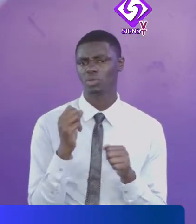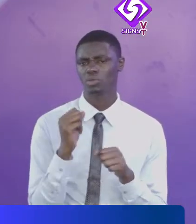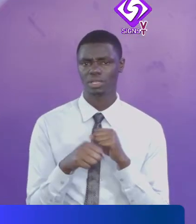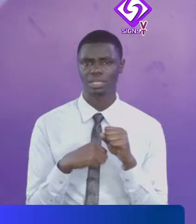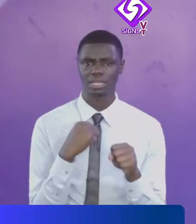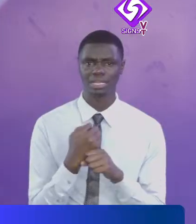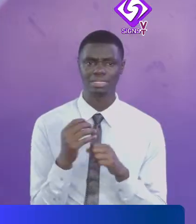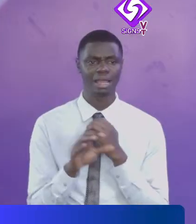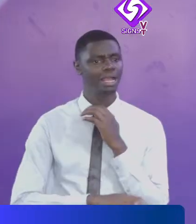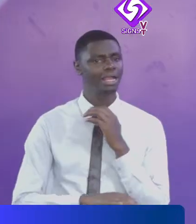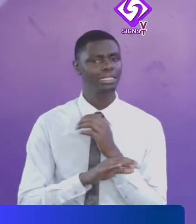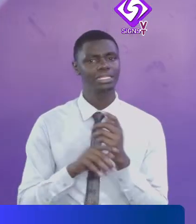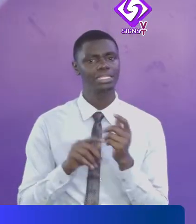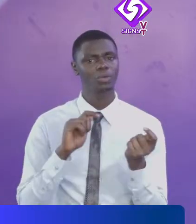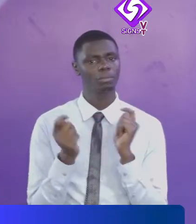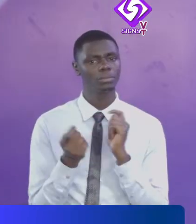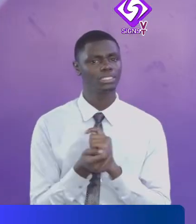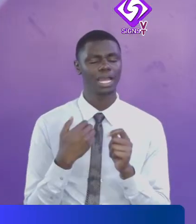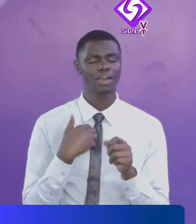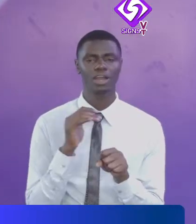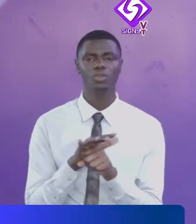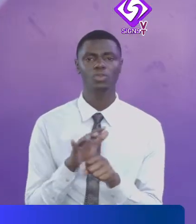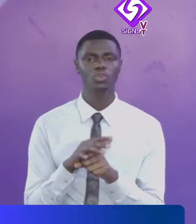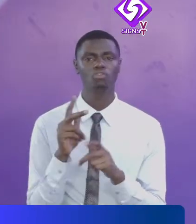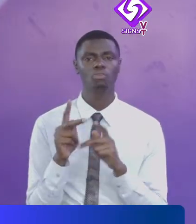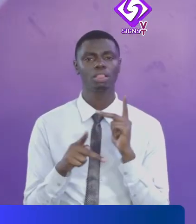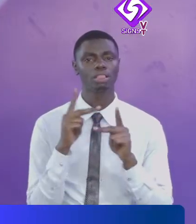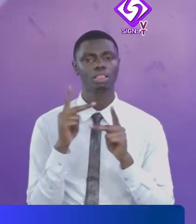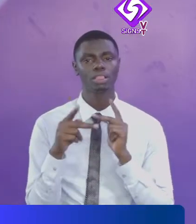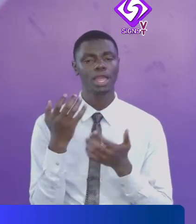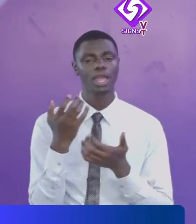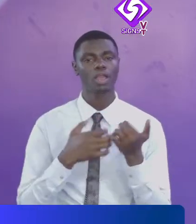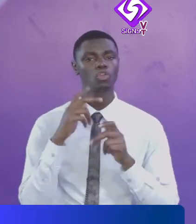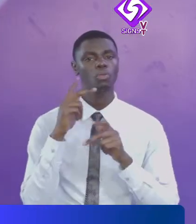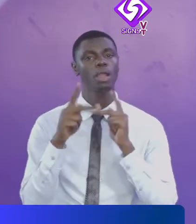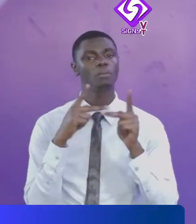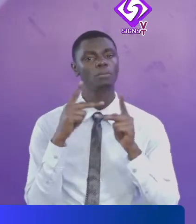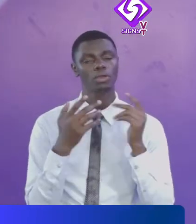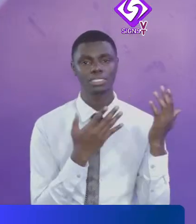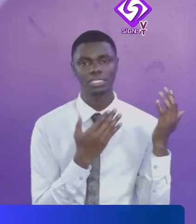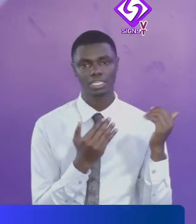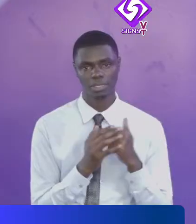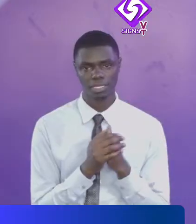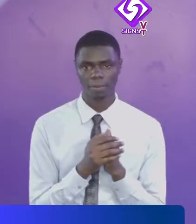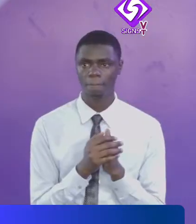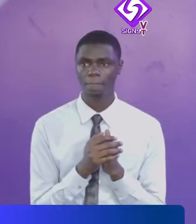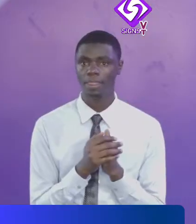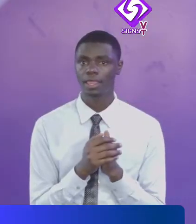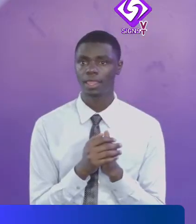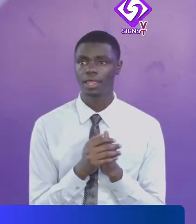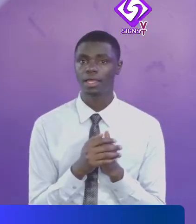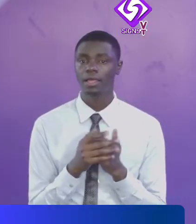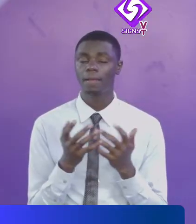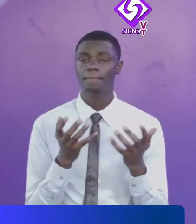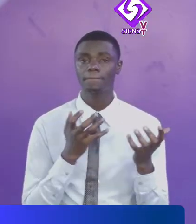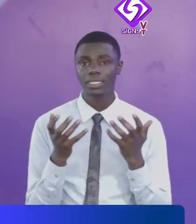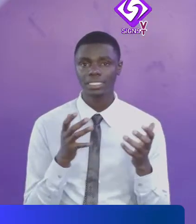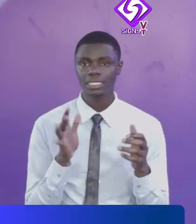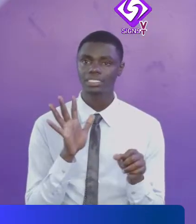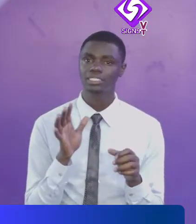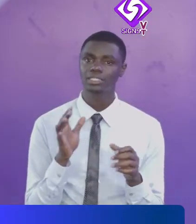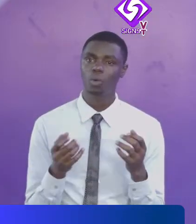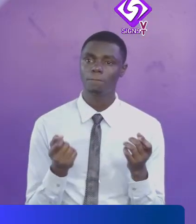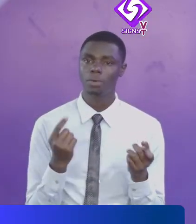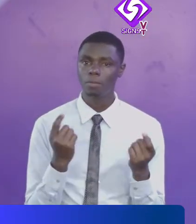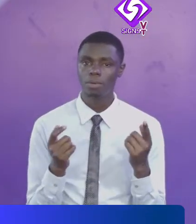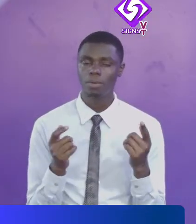not be where it is. There's a lot of growth we are seeing. Economic growth is expected. A lot of investments have gone into it. We're seeing a lot